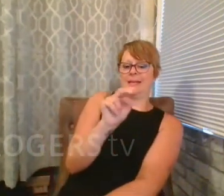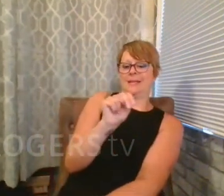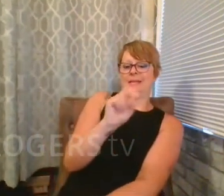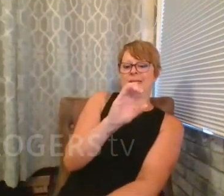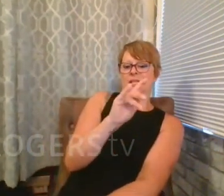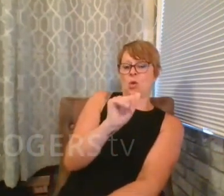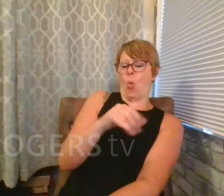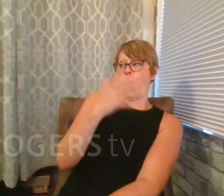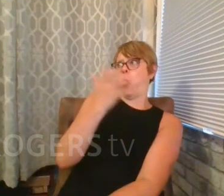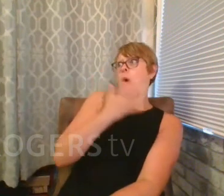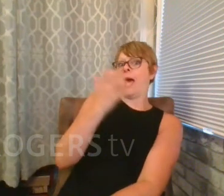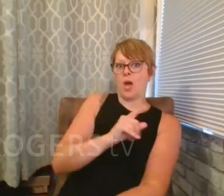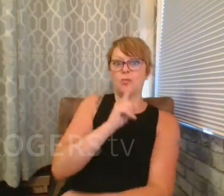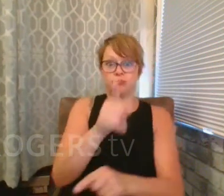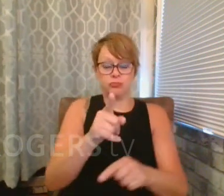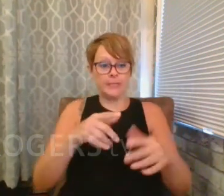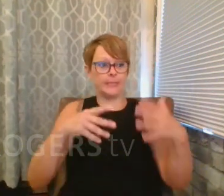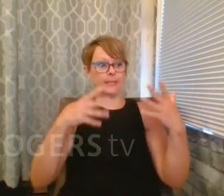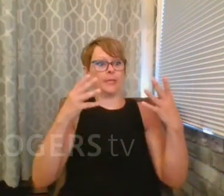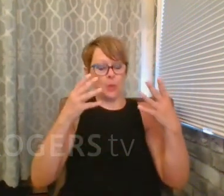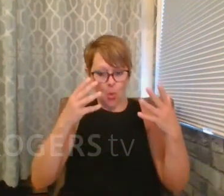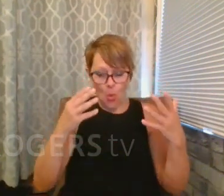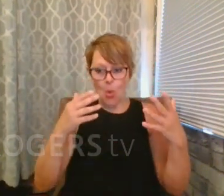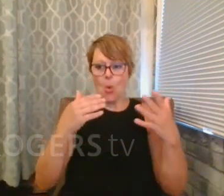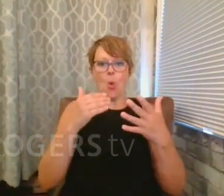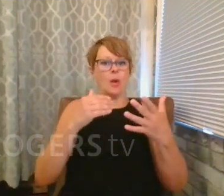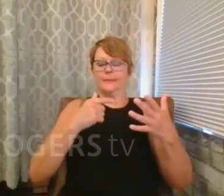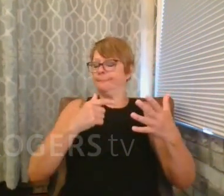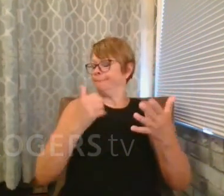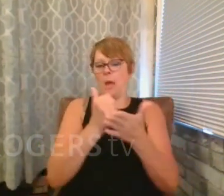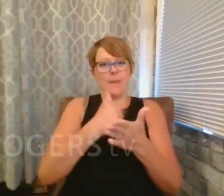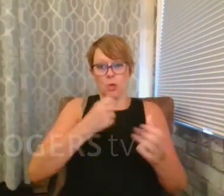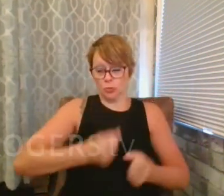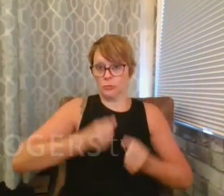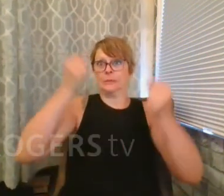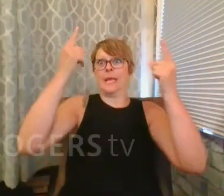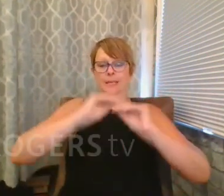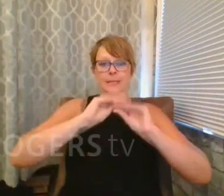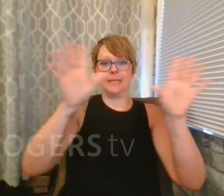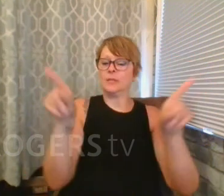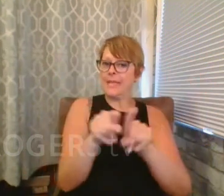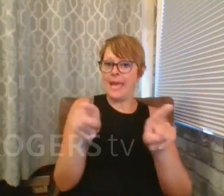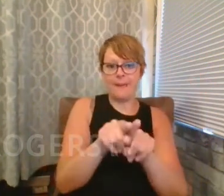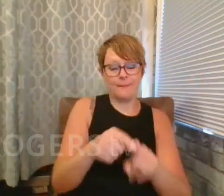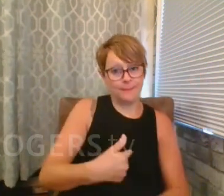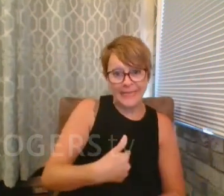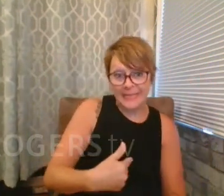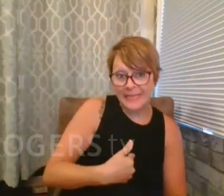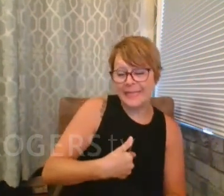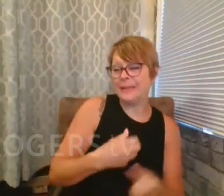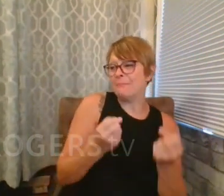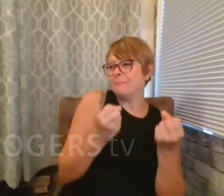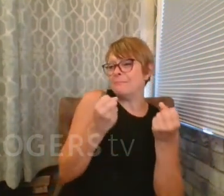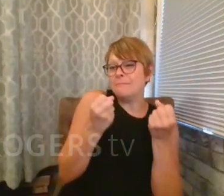eye-opening and extremely, I'm sure, just like myself, many of our other